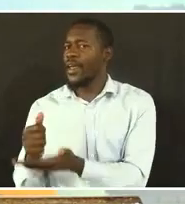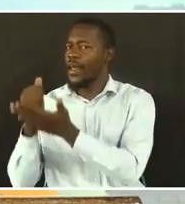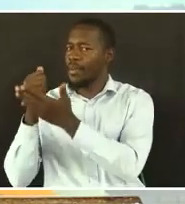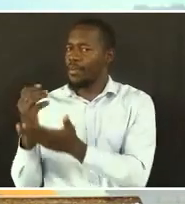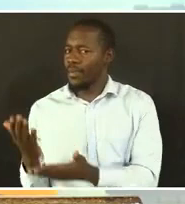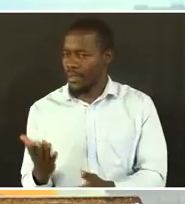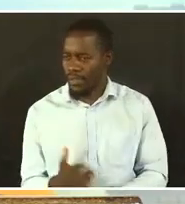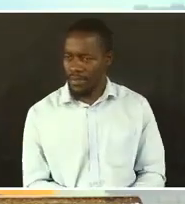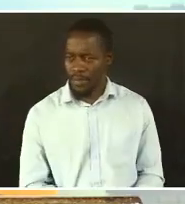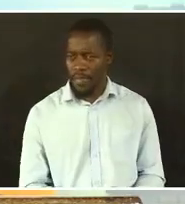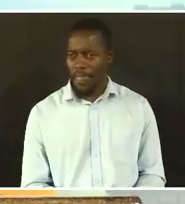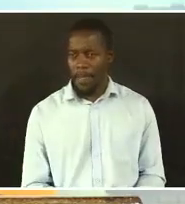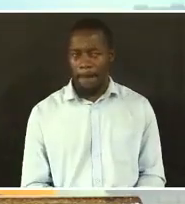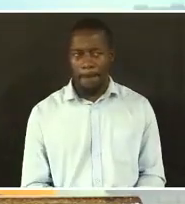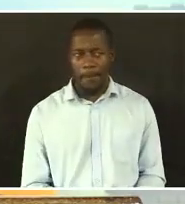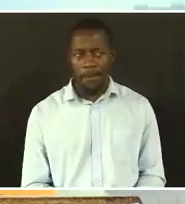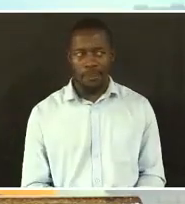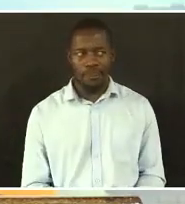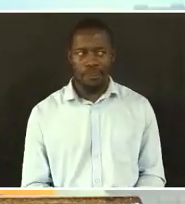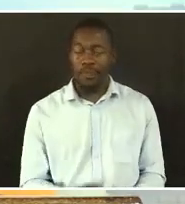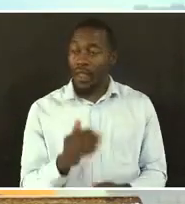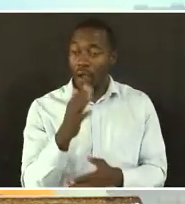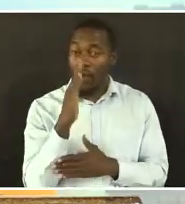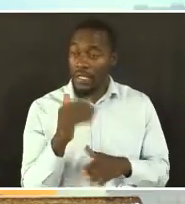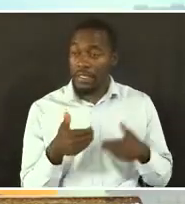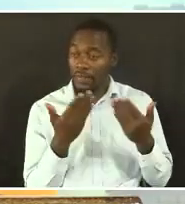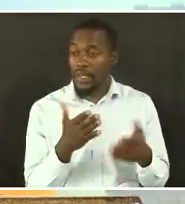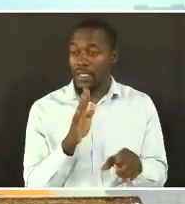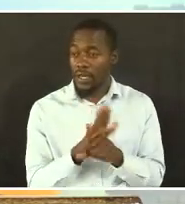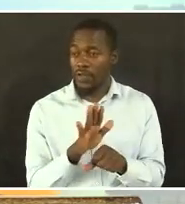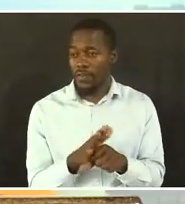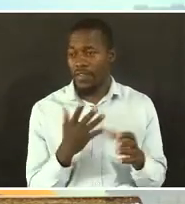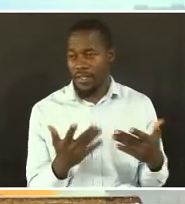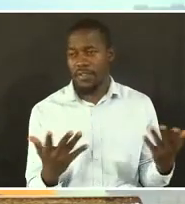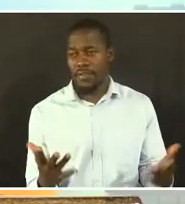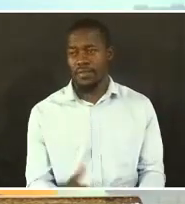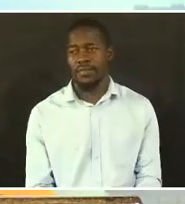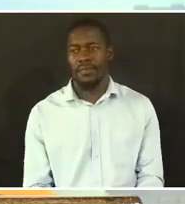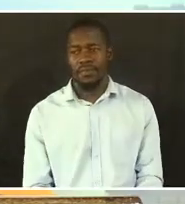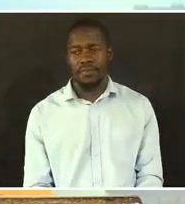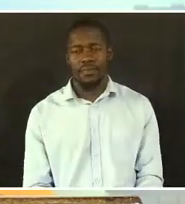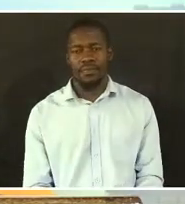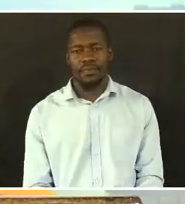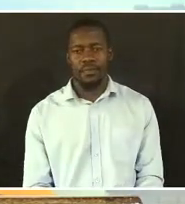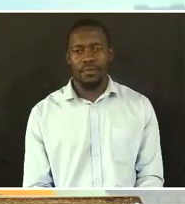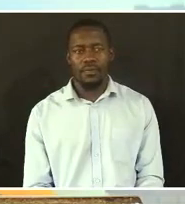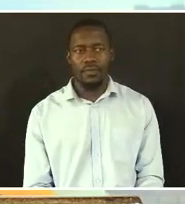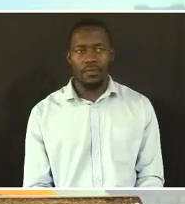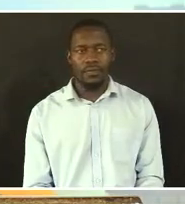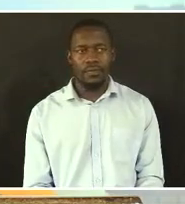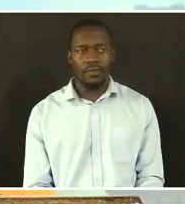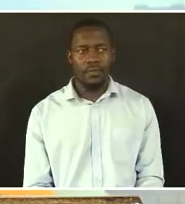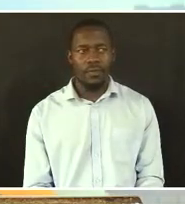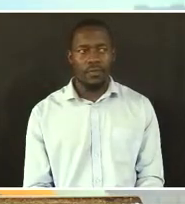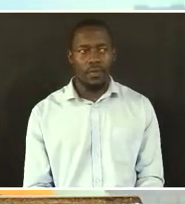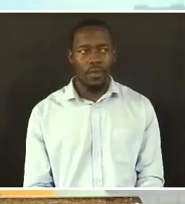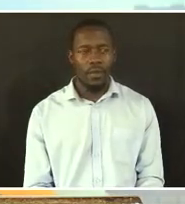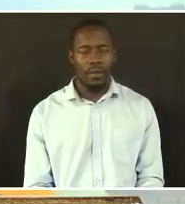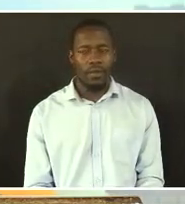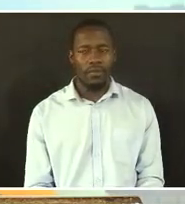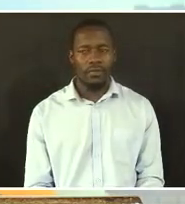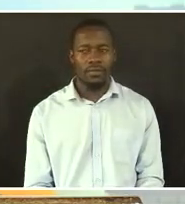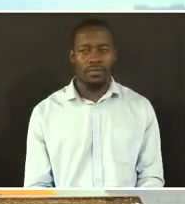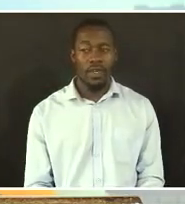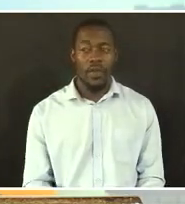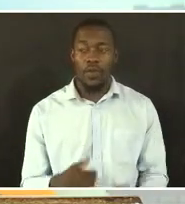Let me tell you, God has given us a lot. We can give a lot. The forgotten signs of the end time. And let me